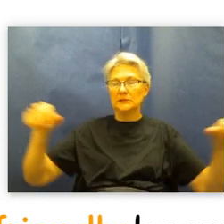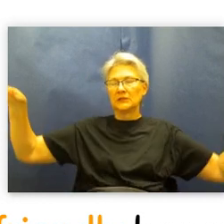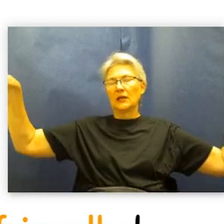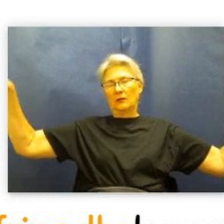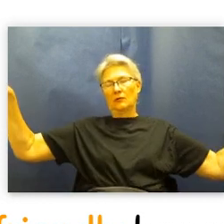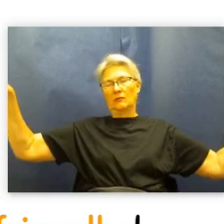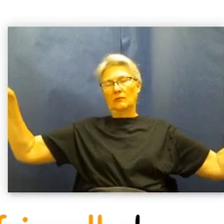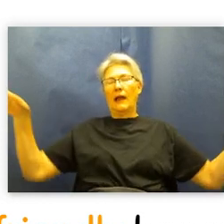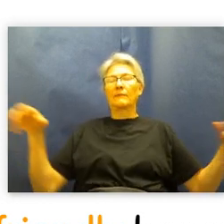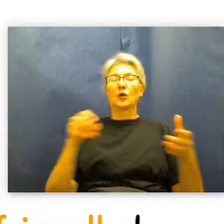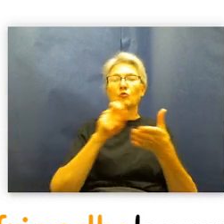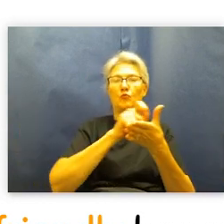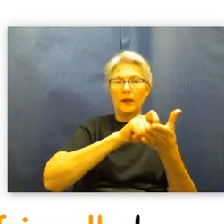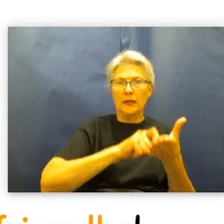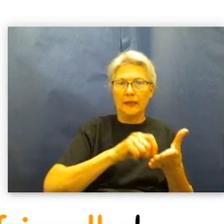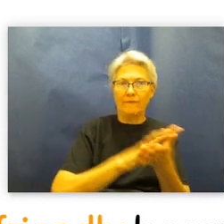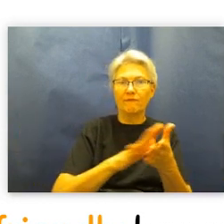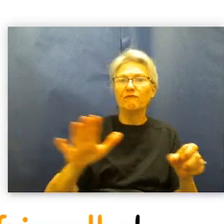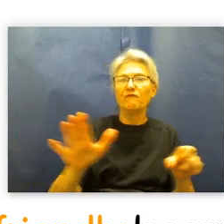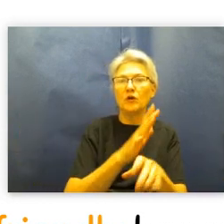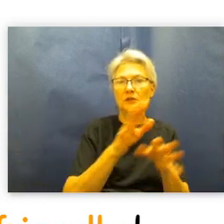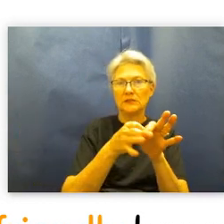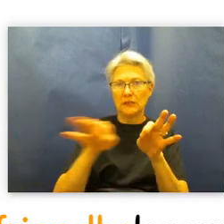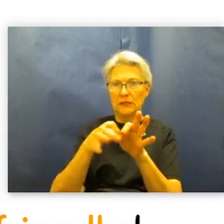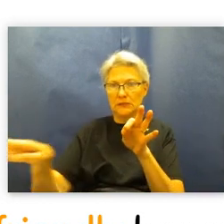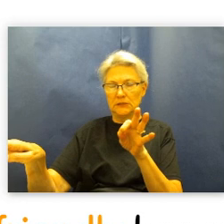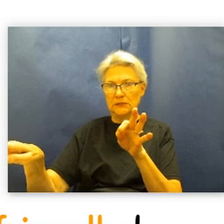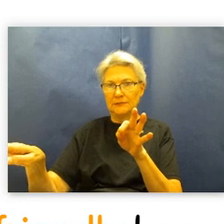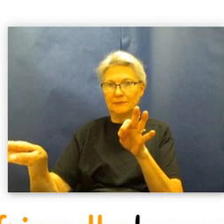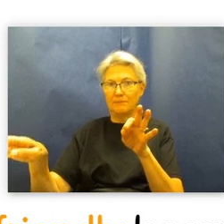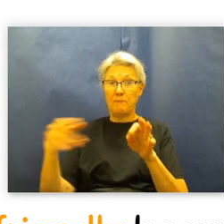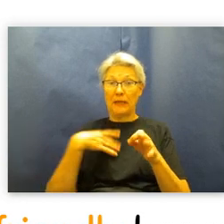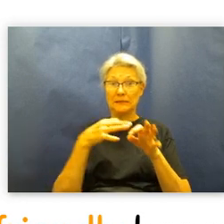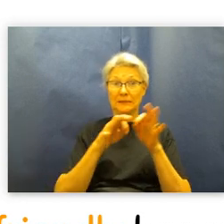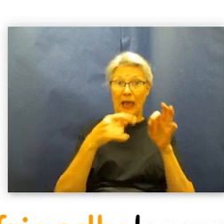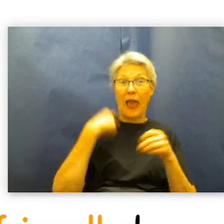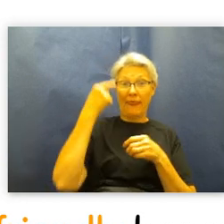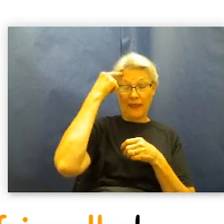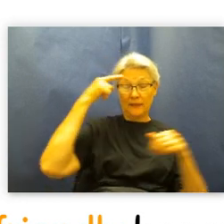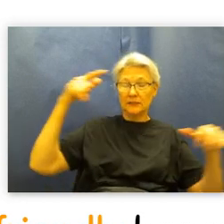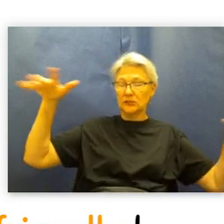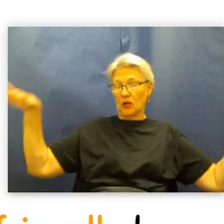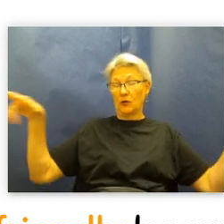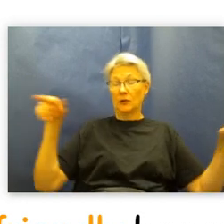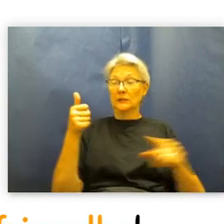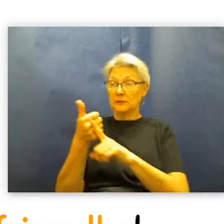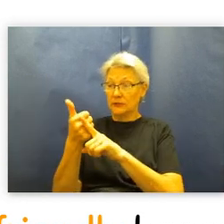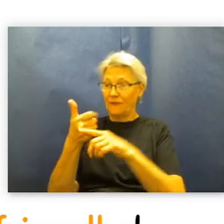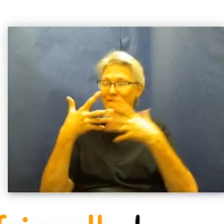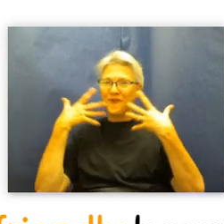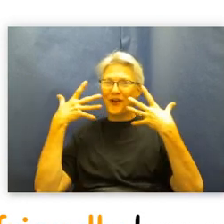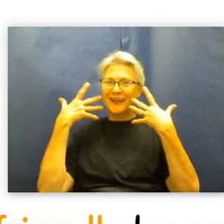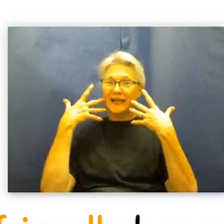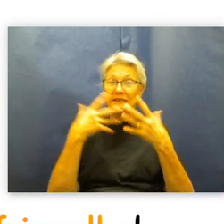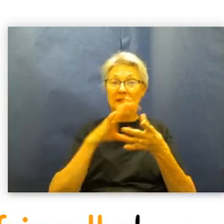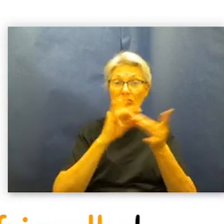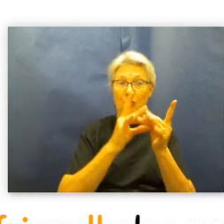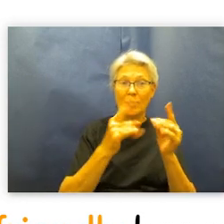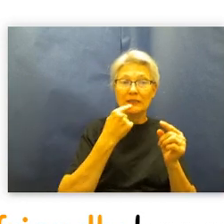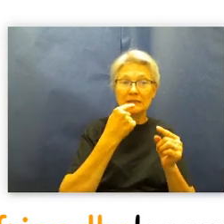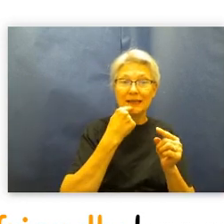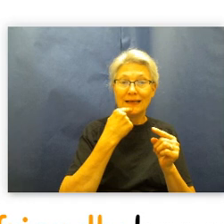sentences. My sentences say, I think that the Scarecrow is friendly because in the text it says, but presently the figure